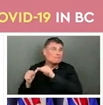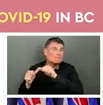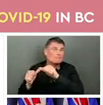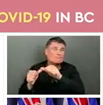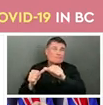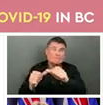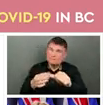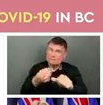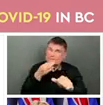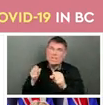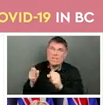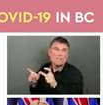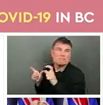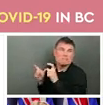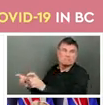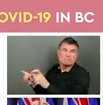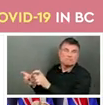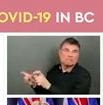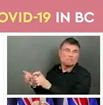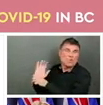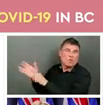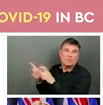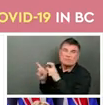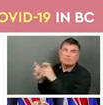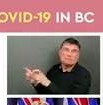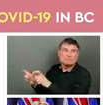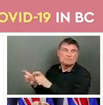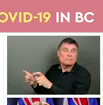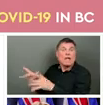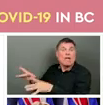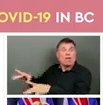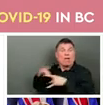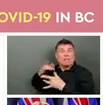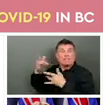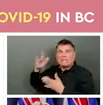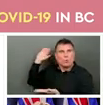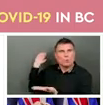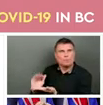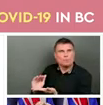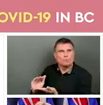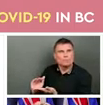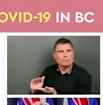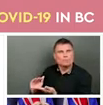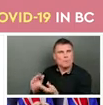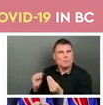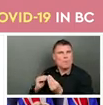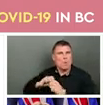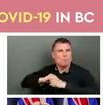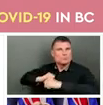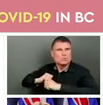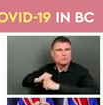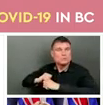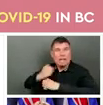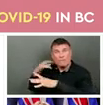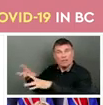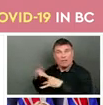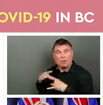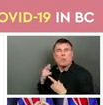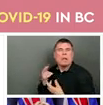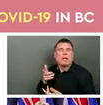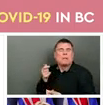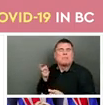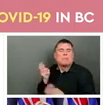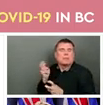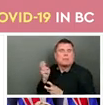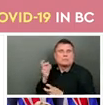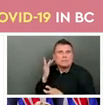board. This is the epidemic curve by local health, by regional health authority, and it really shows the picture of